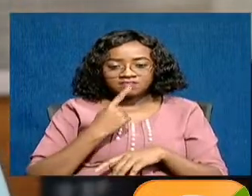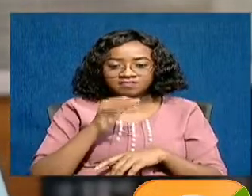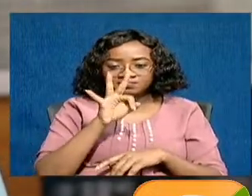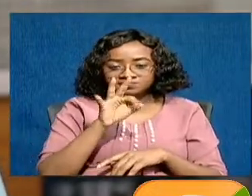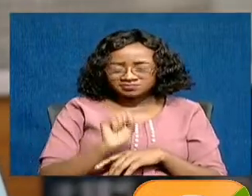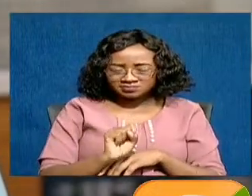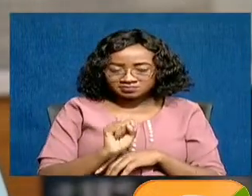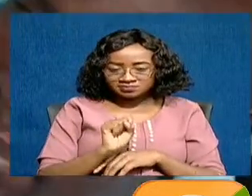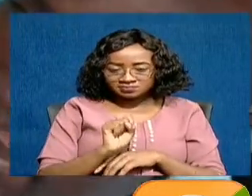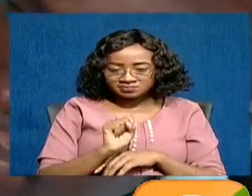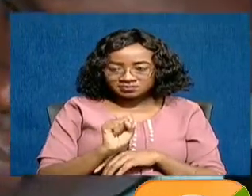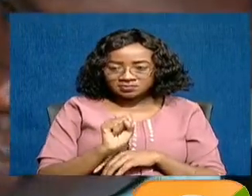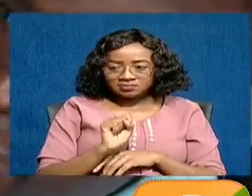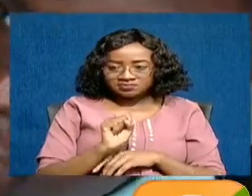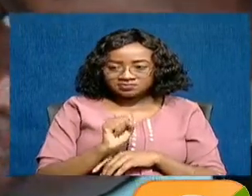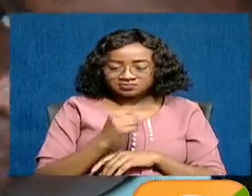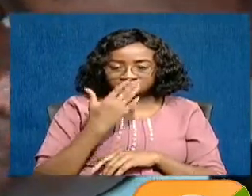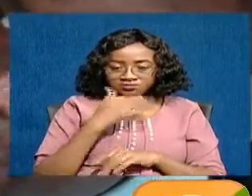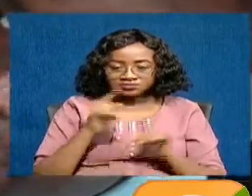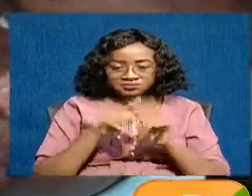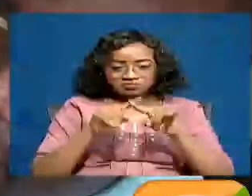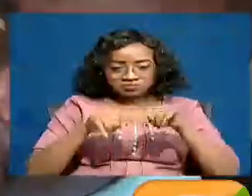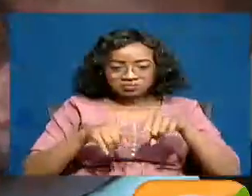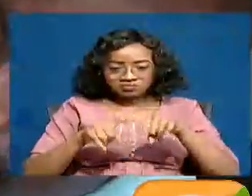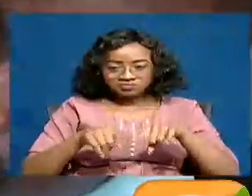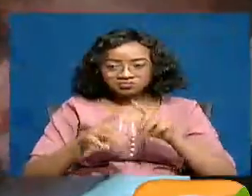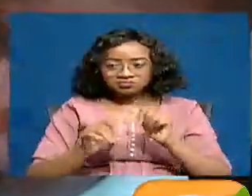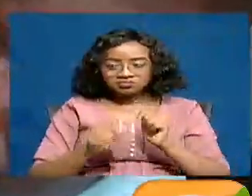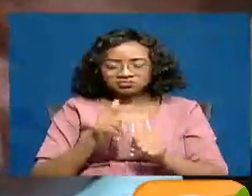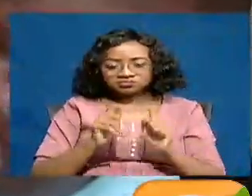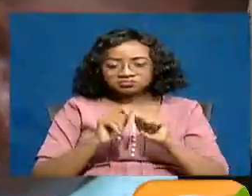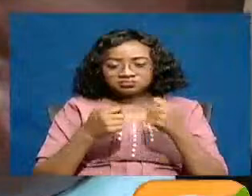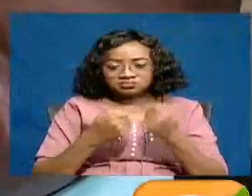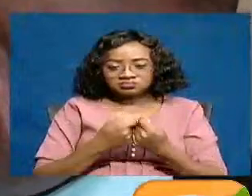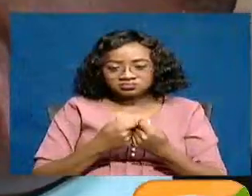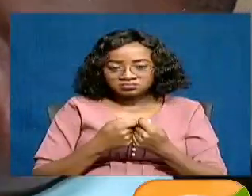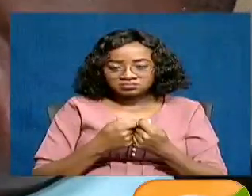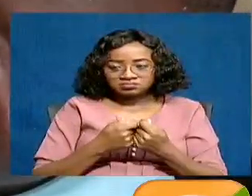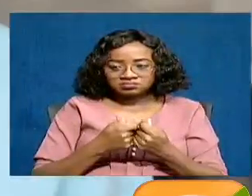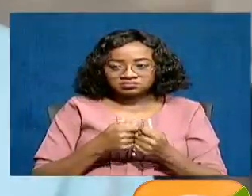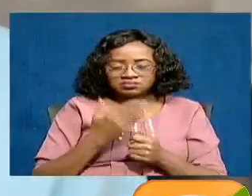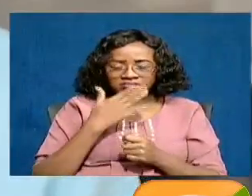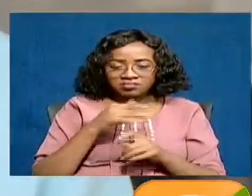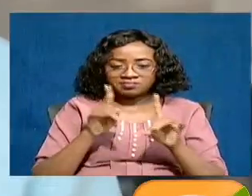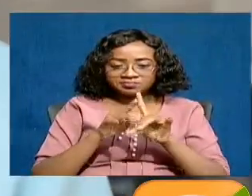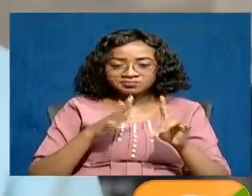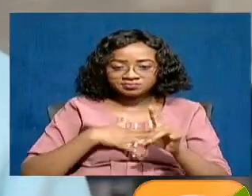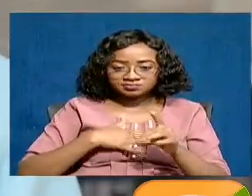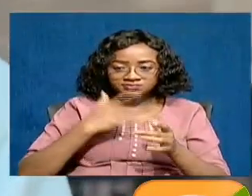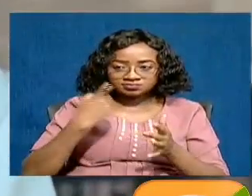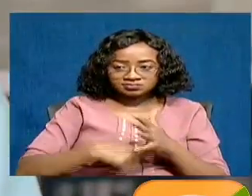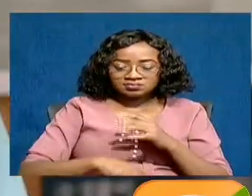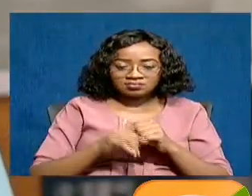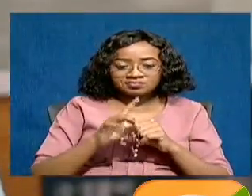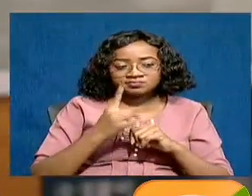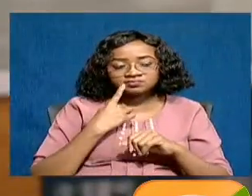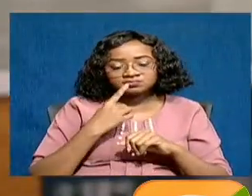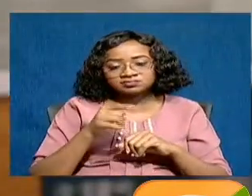135 liters of oil. So it will depend the type of the crops which you are doing the oil. Our price range of our machine, it ranges